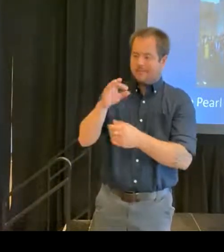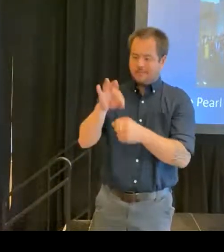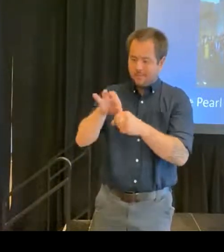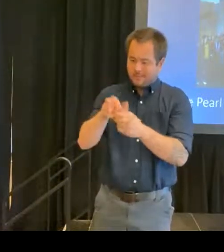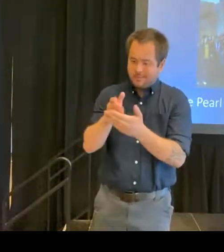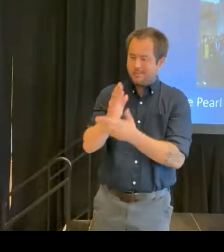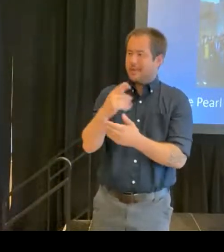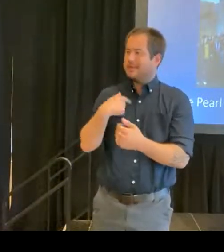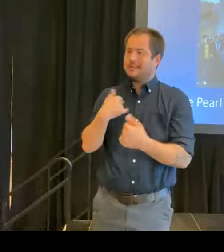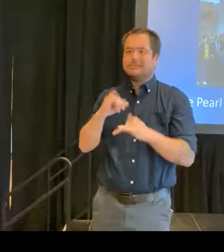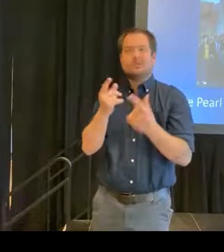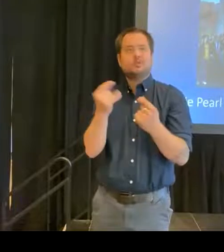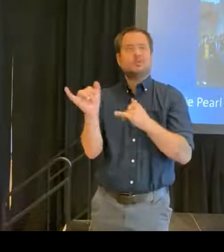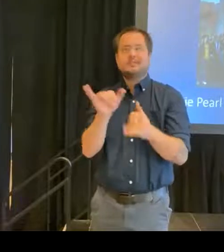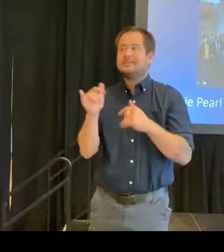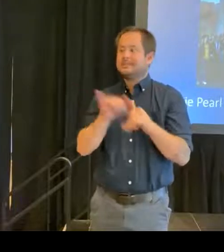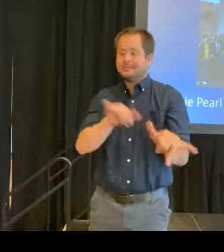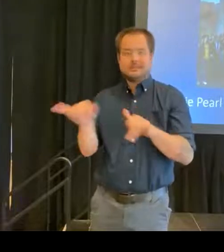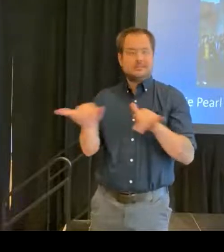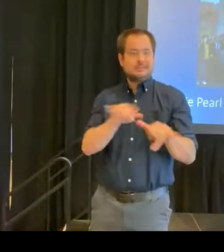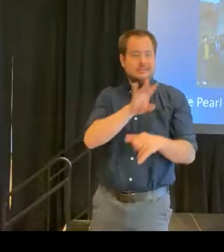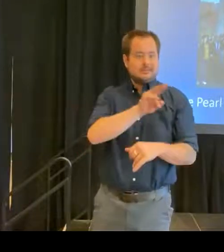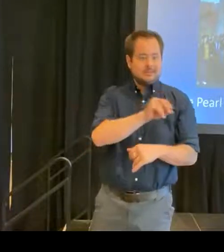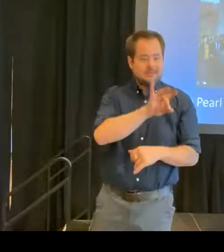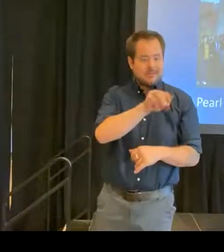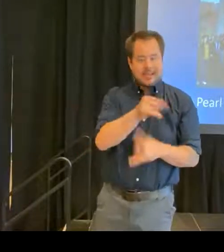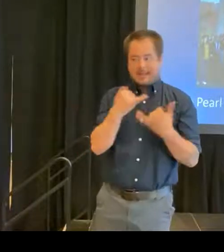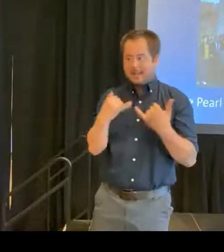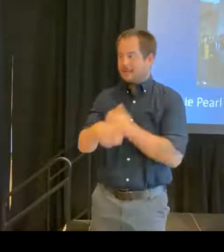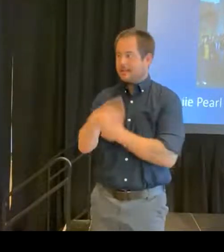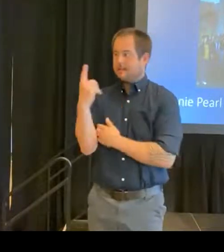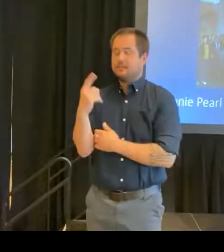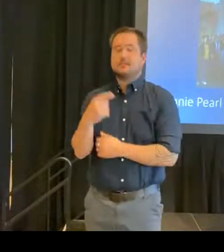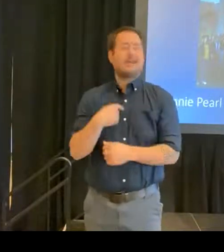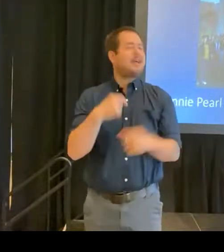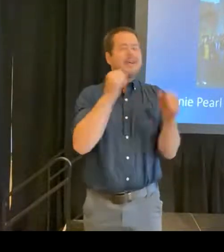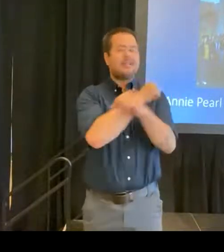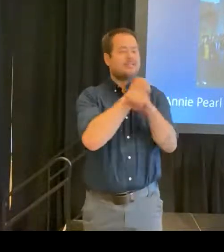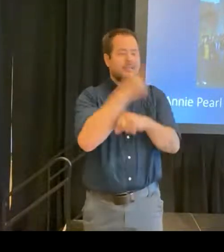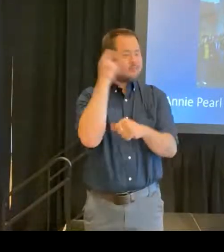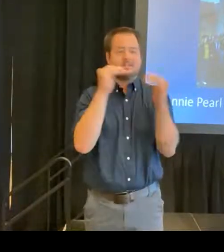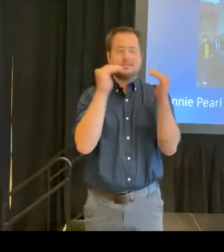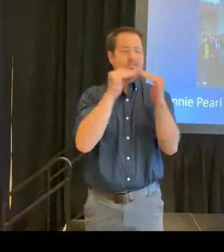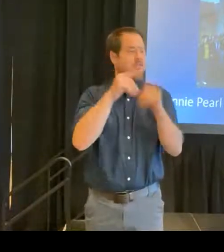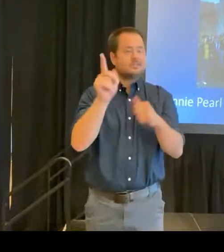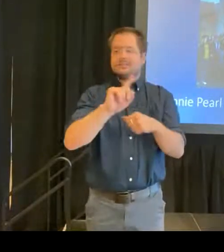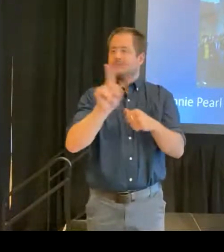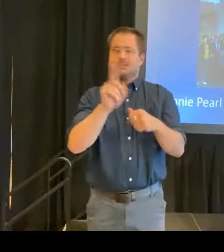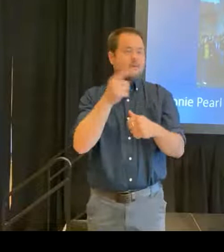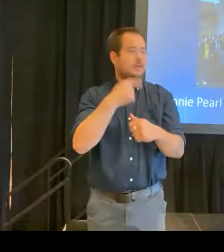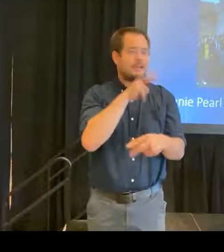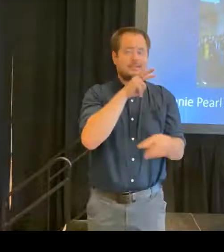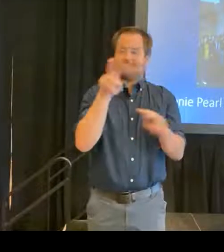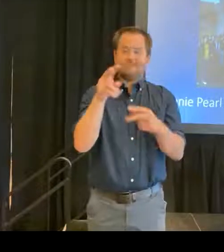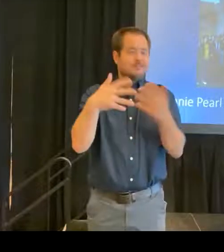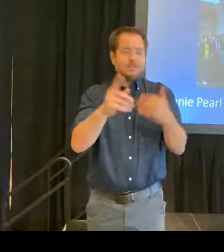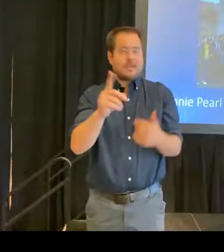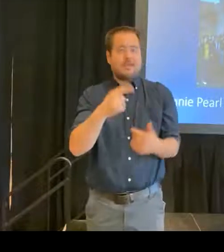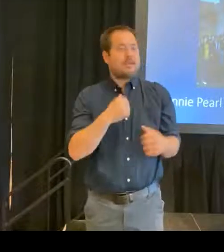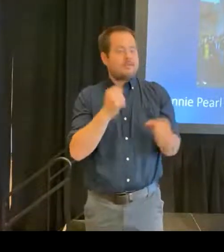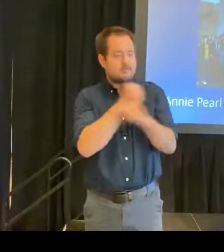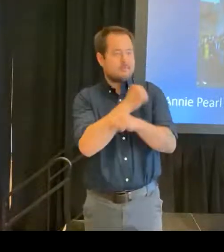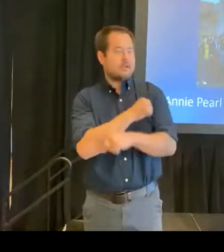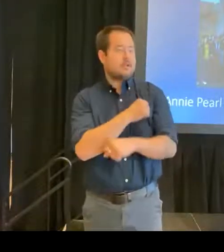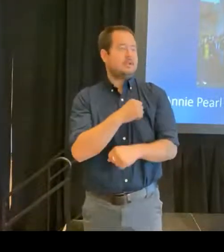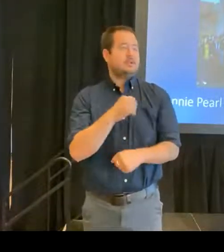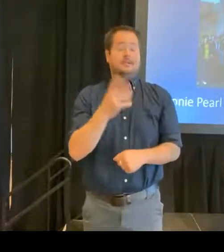the 60s, and the 80s? Well, I fight for injustice wherever I see it. And I guess it's become a part of me.